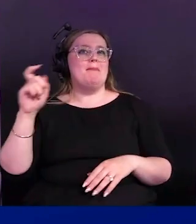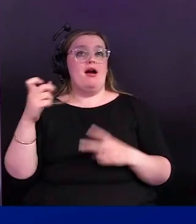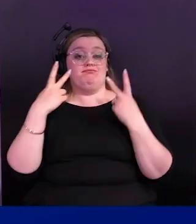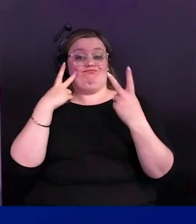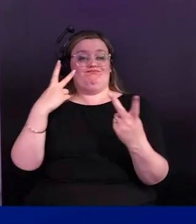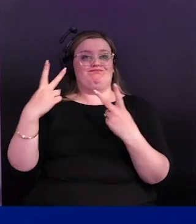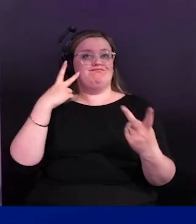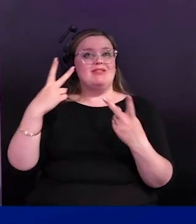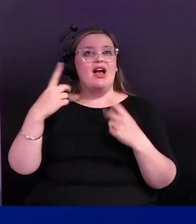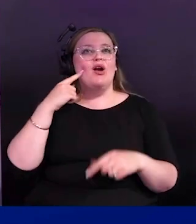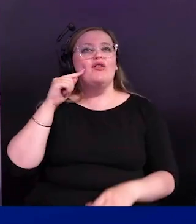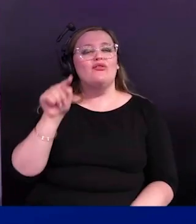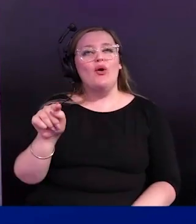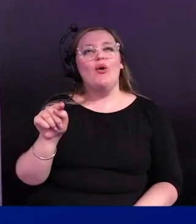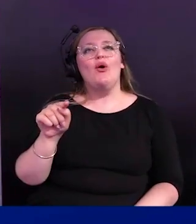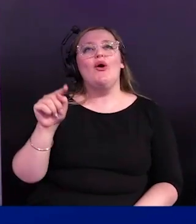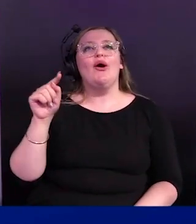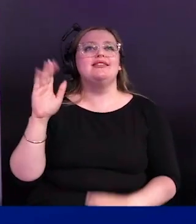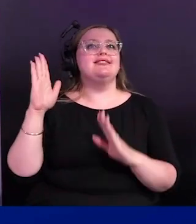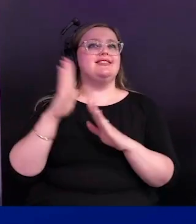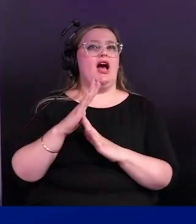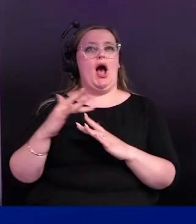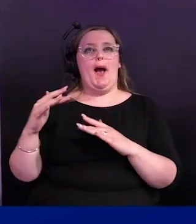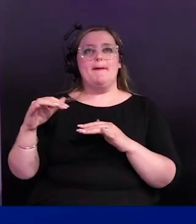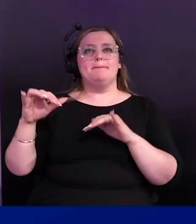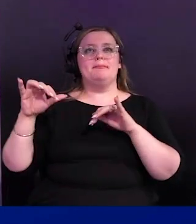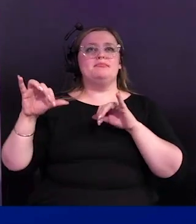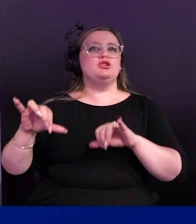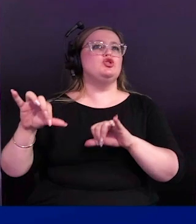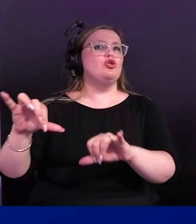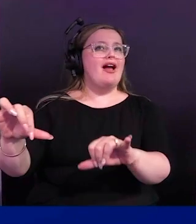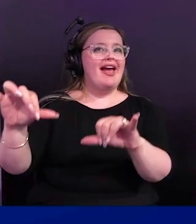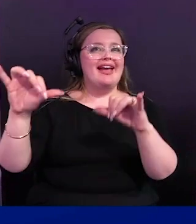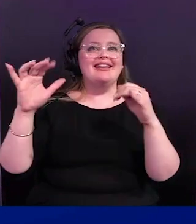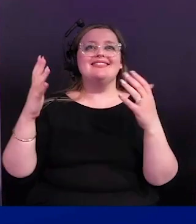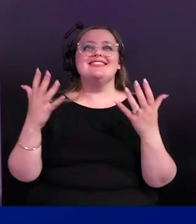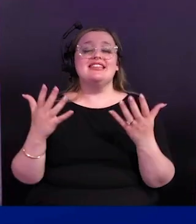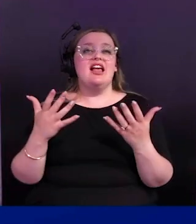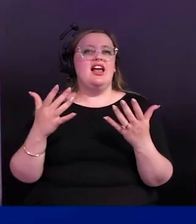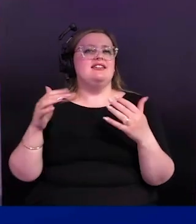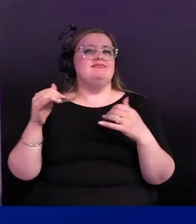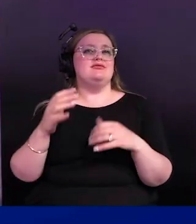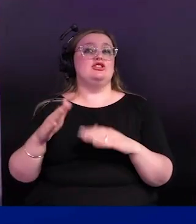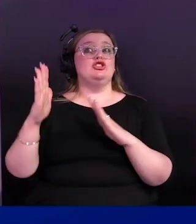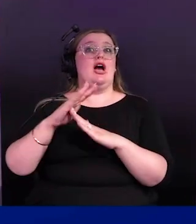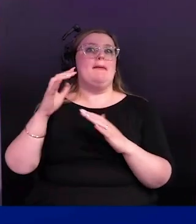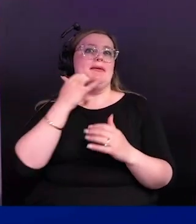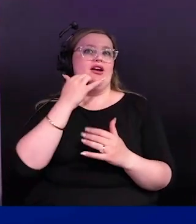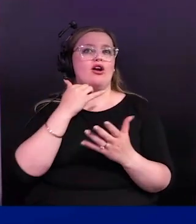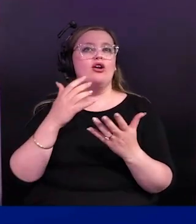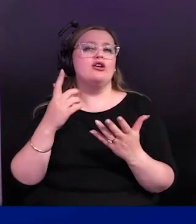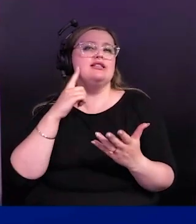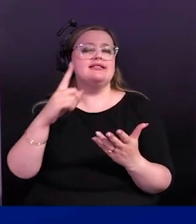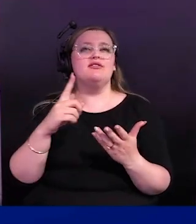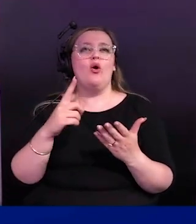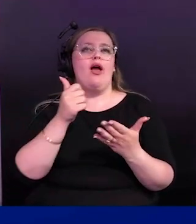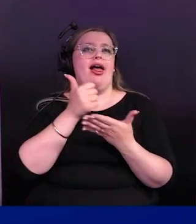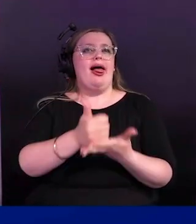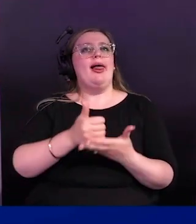into top trends and top errors from your CloudTrail data without the need to build any downstream